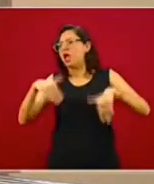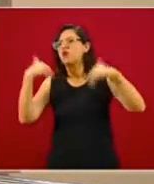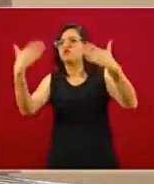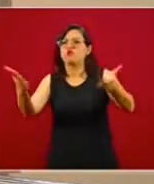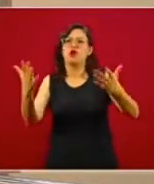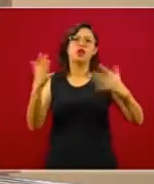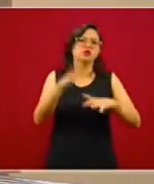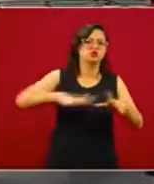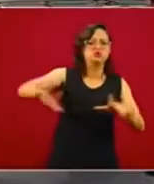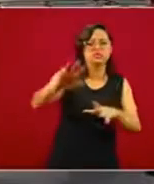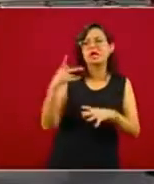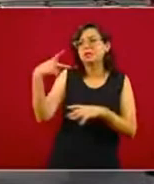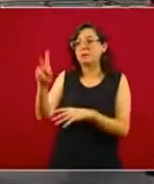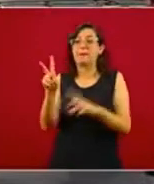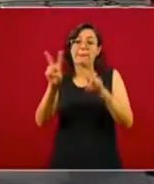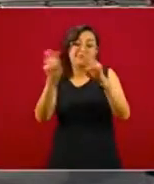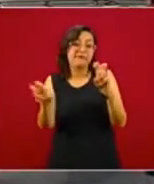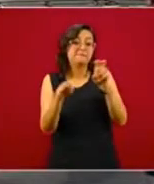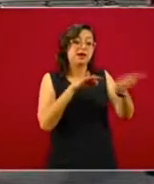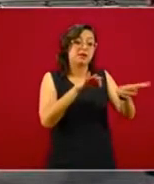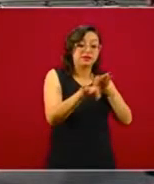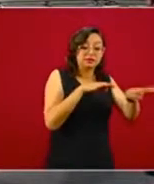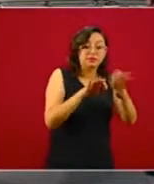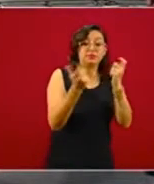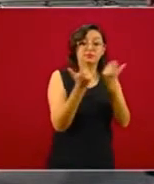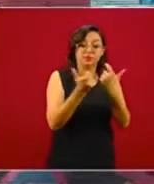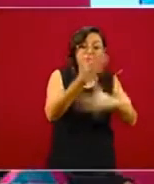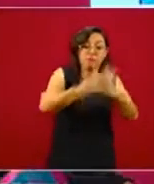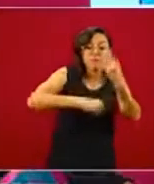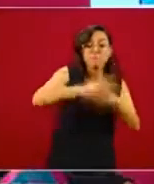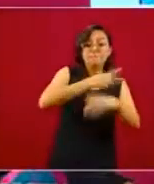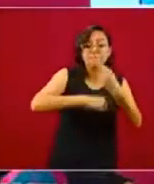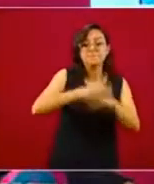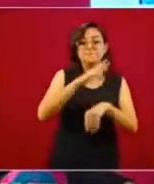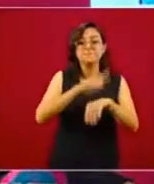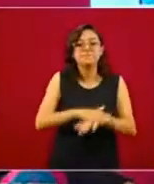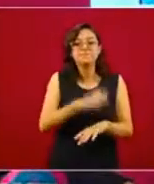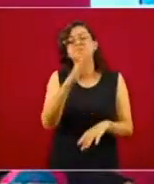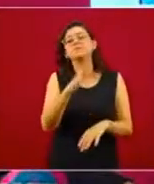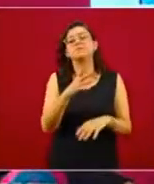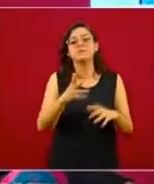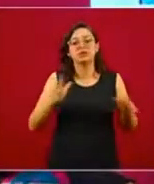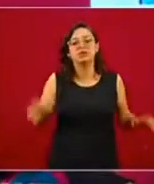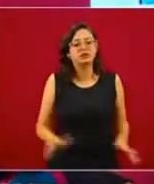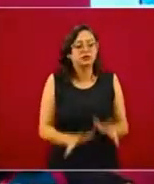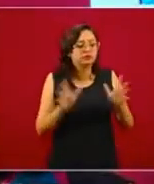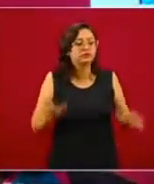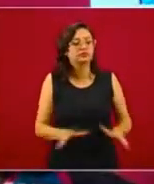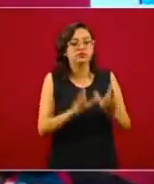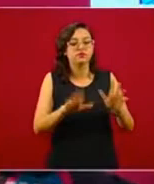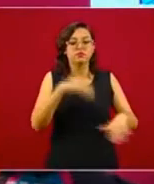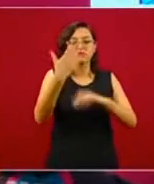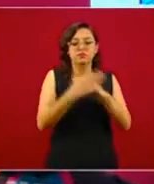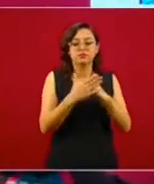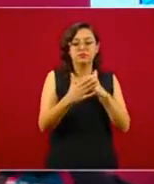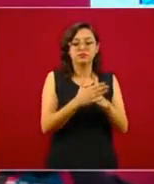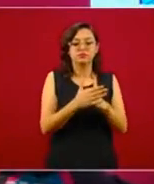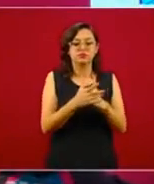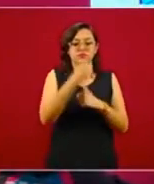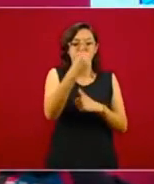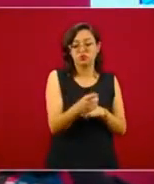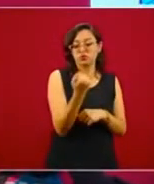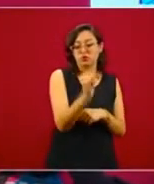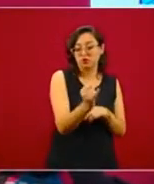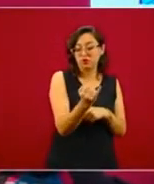also have public spaces, social spaces, but in this case, when it comes to economic reactivation, which is the one that'll have the